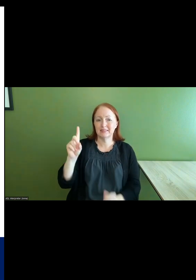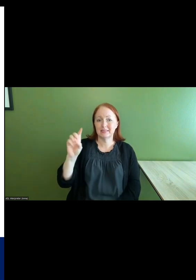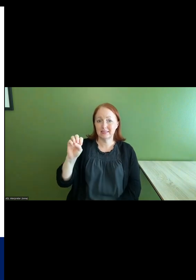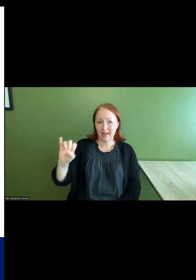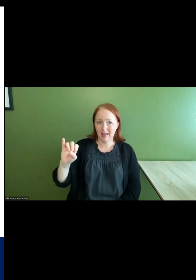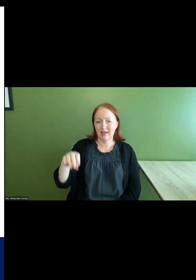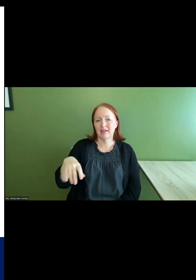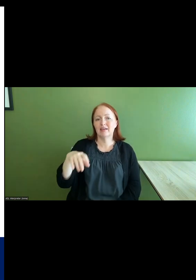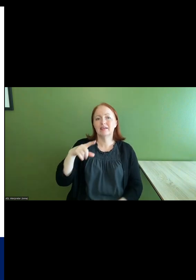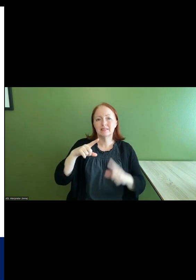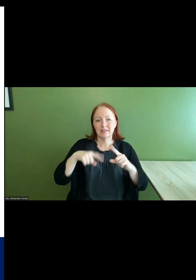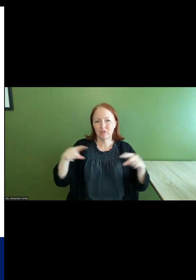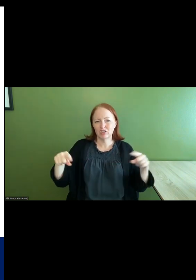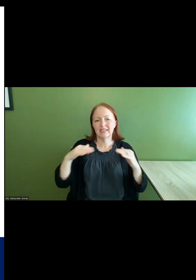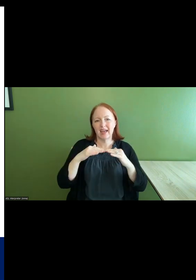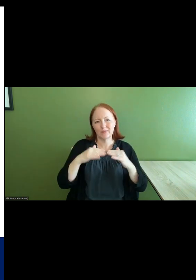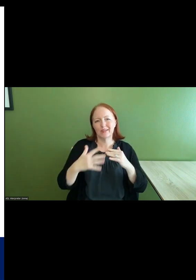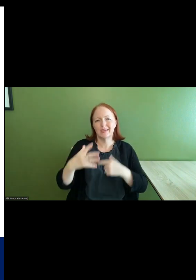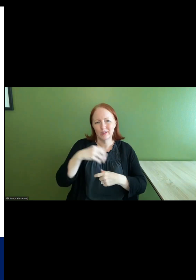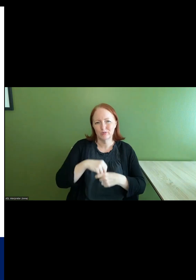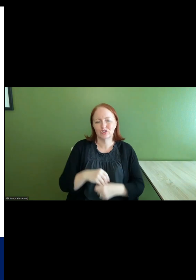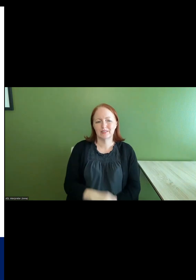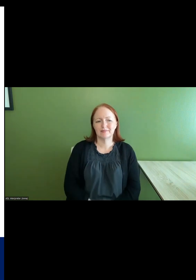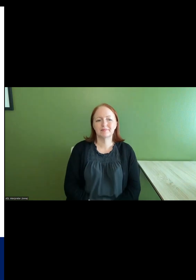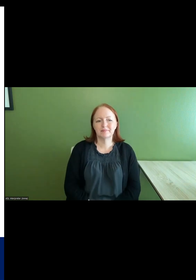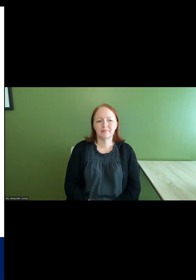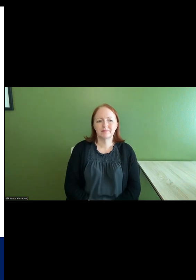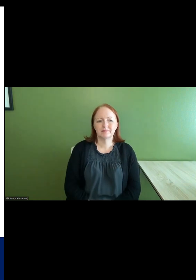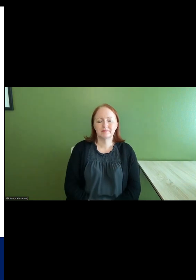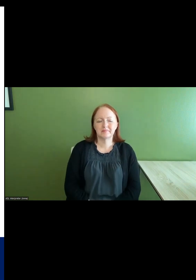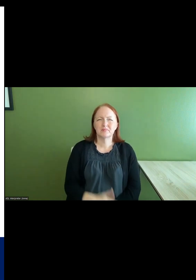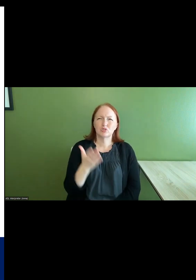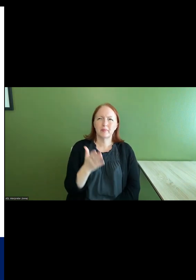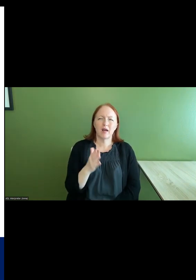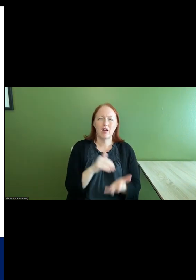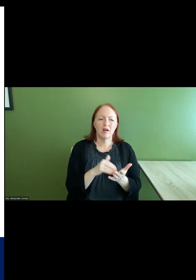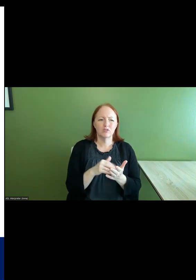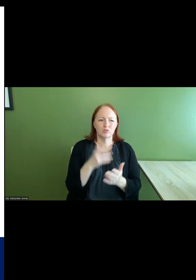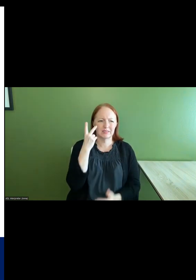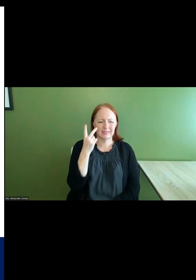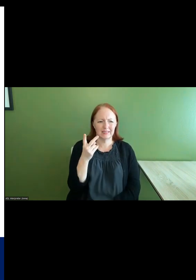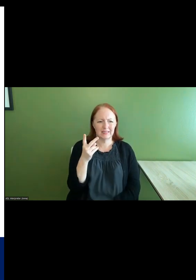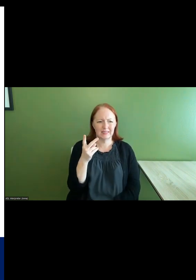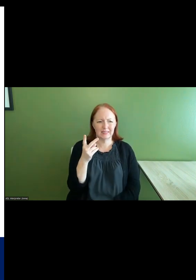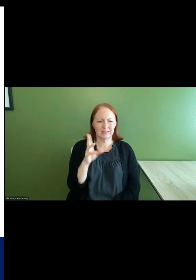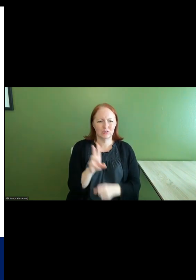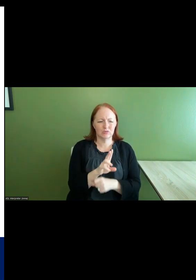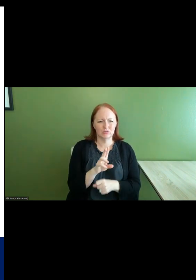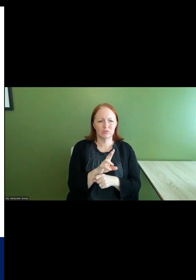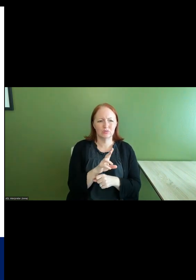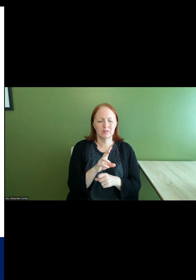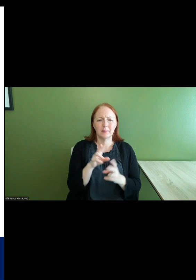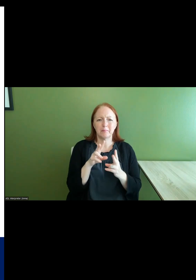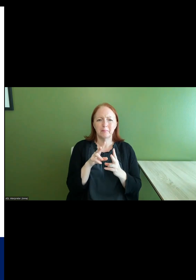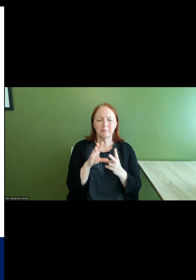DEI means diversity, equity, and inclusion. You might often see it used in